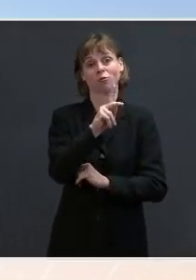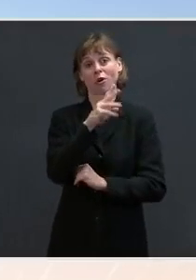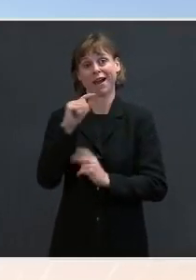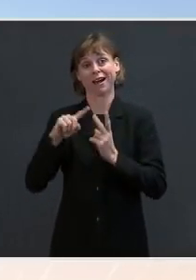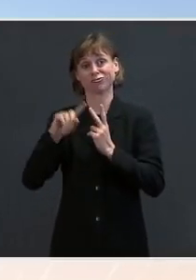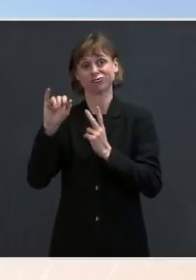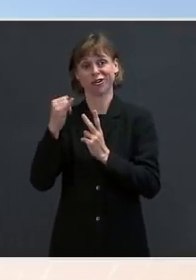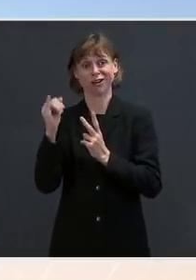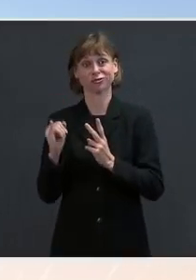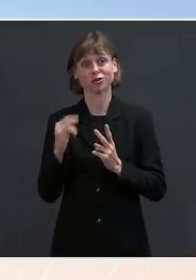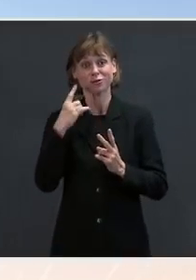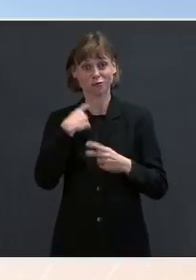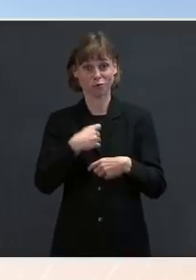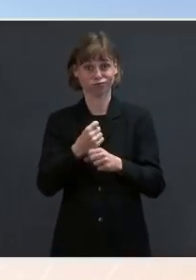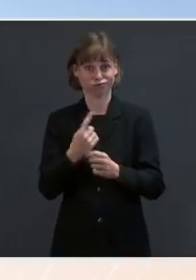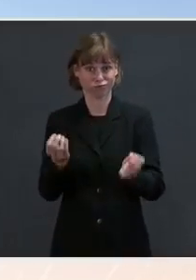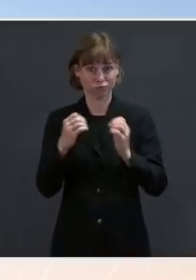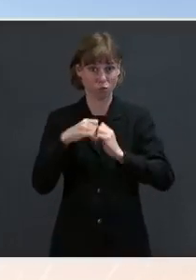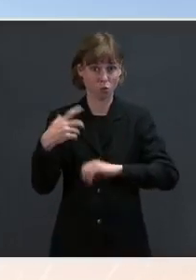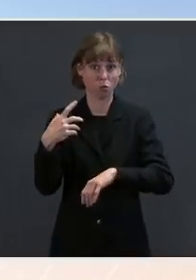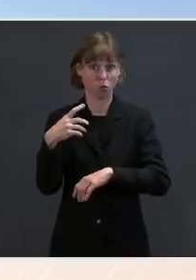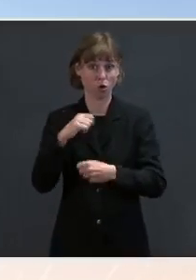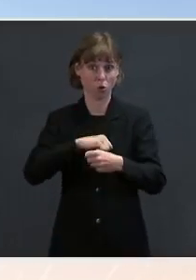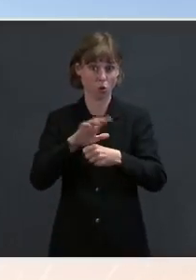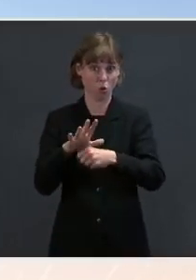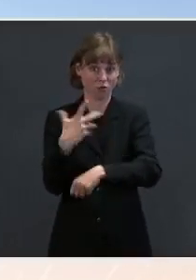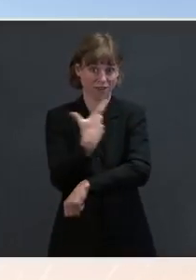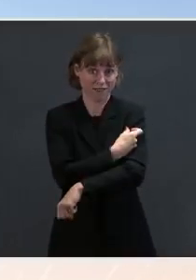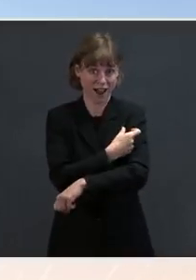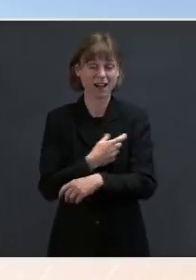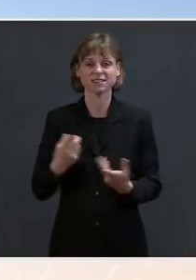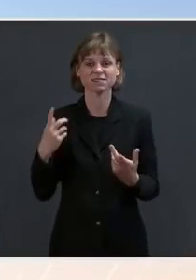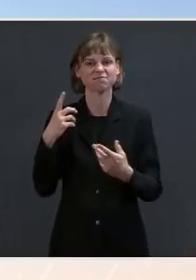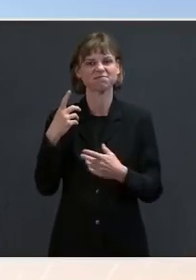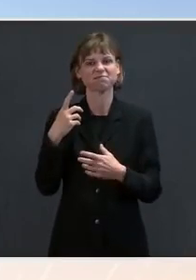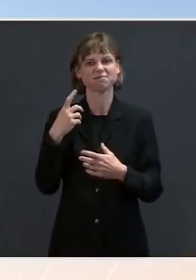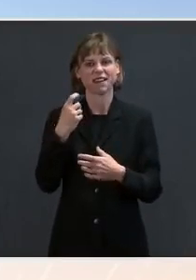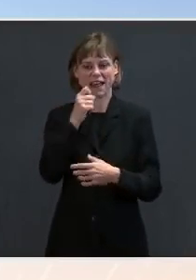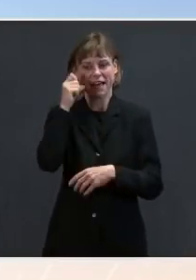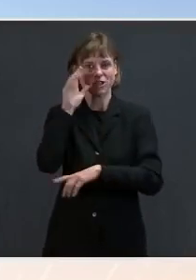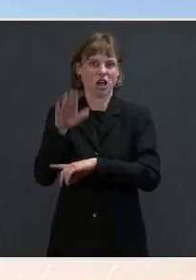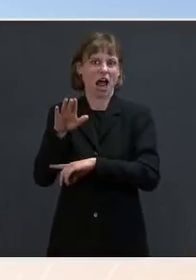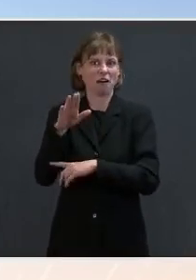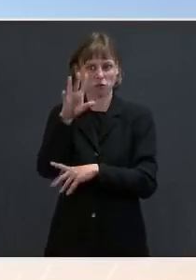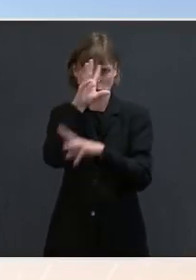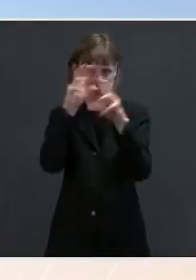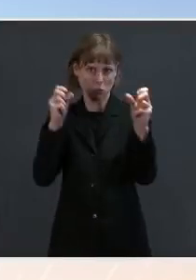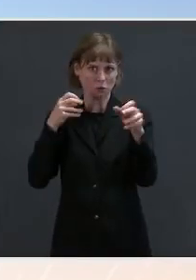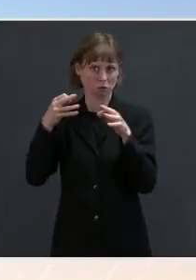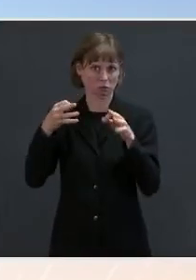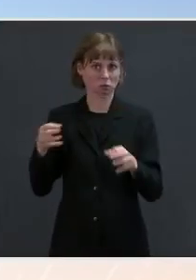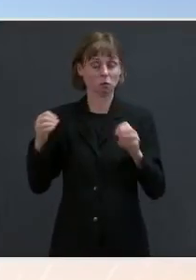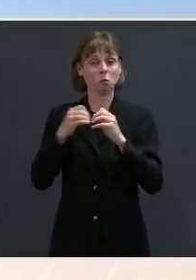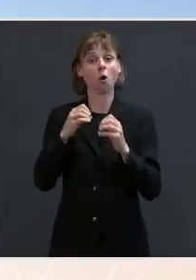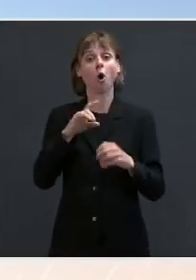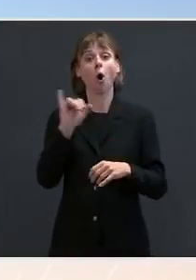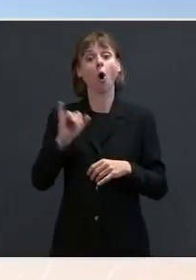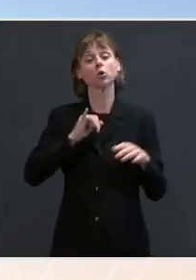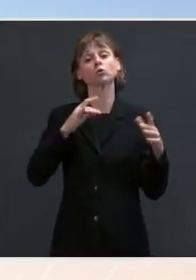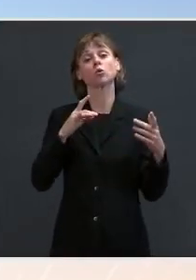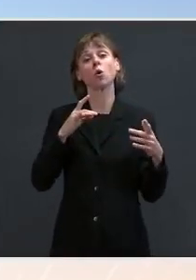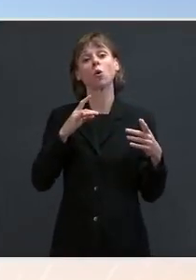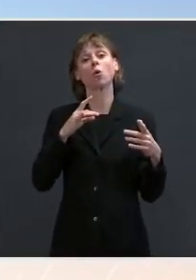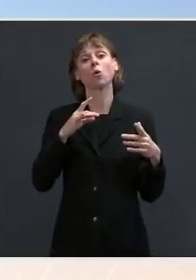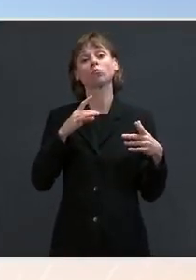course he laid out more details yesterday afternoon. He also directed states to prioritize teachers for vaccinations in an effort to